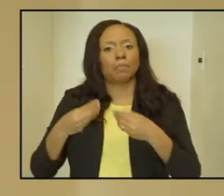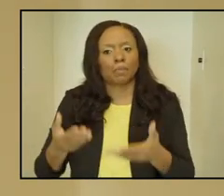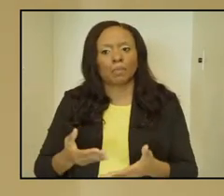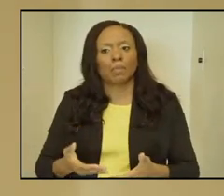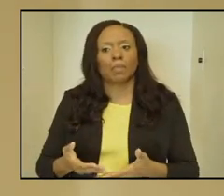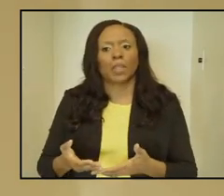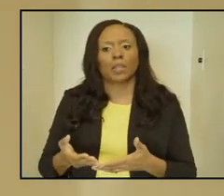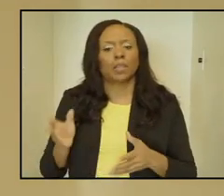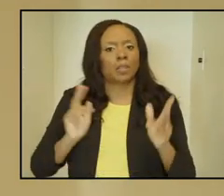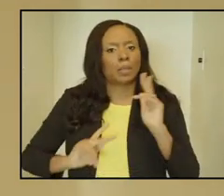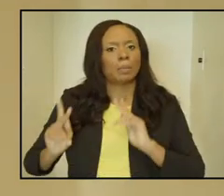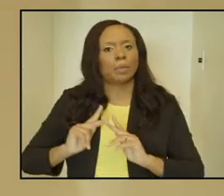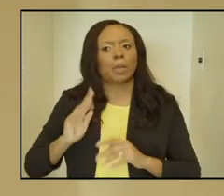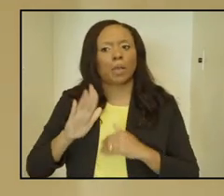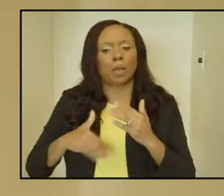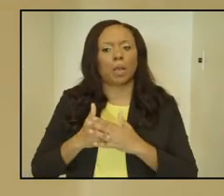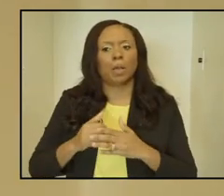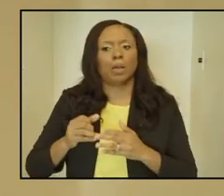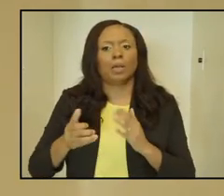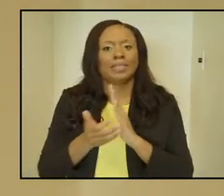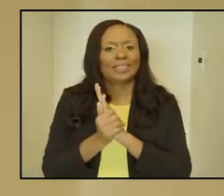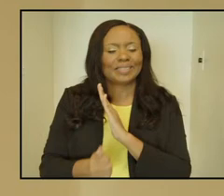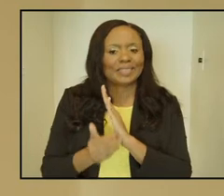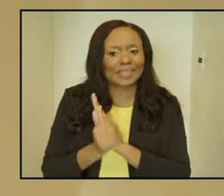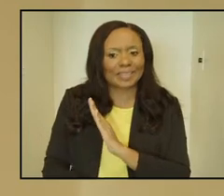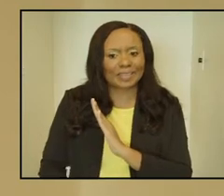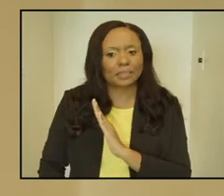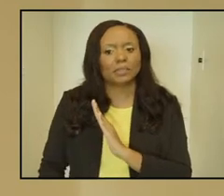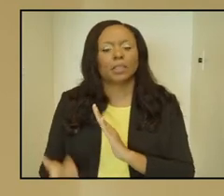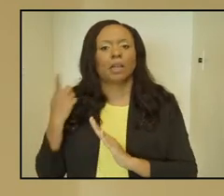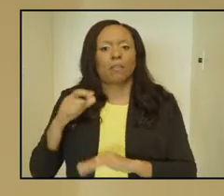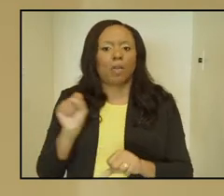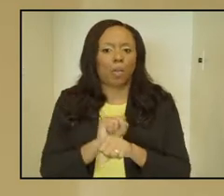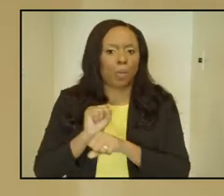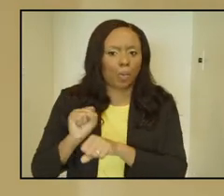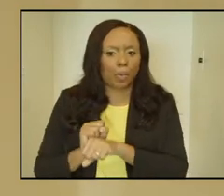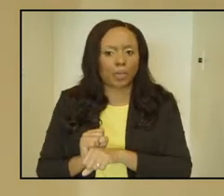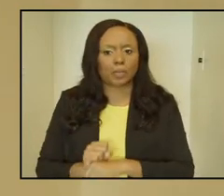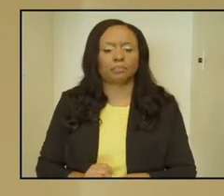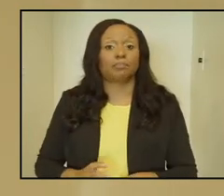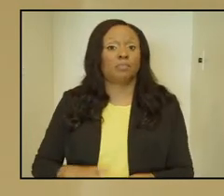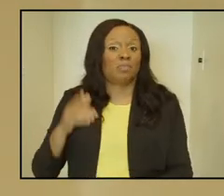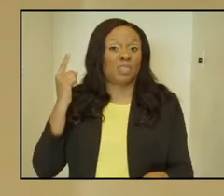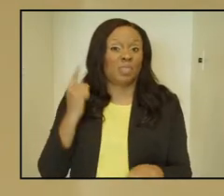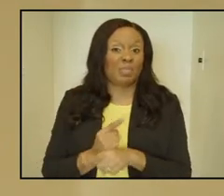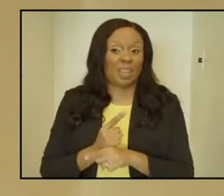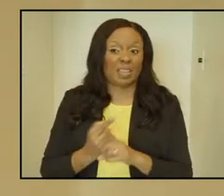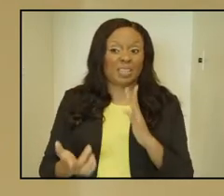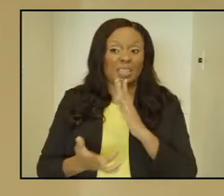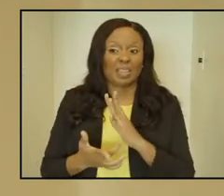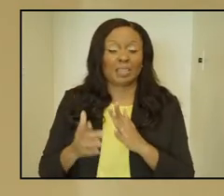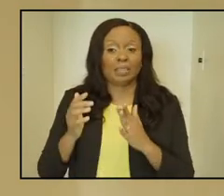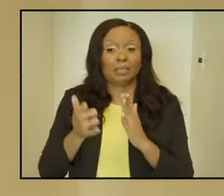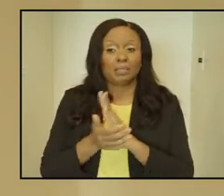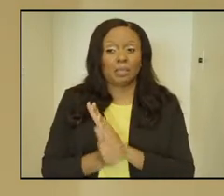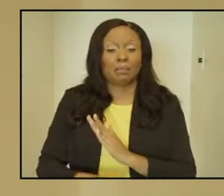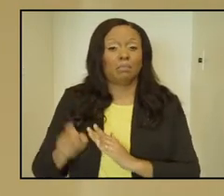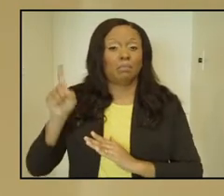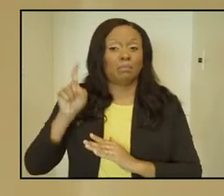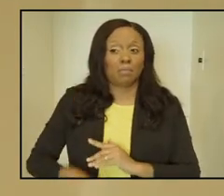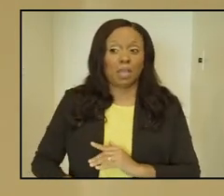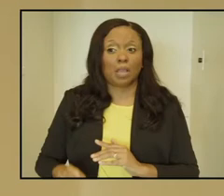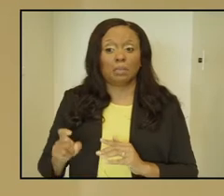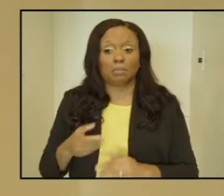in modern organizations. Having the right digital skills must be at the forefront of our minds at all times as